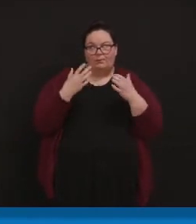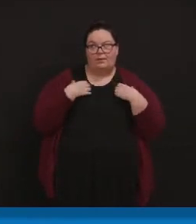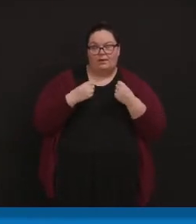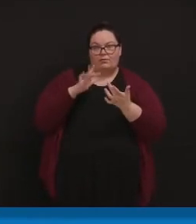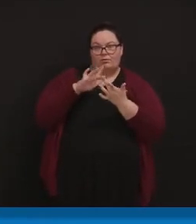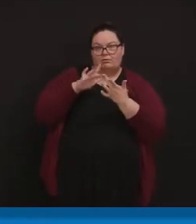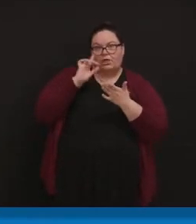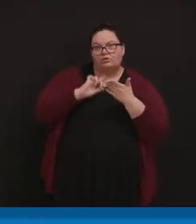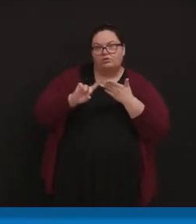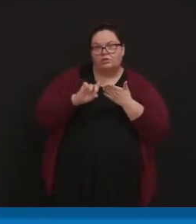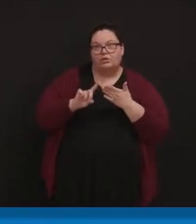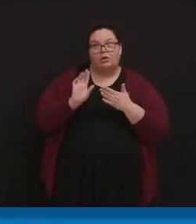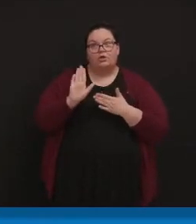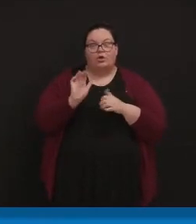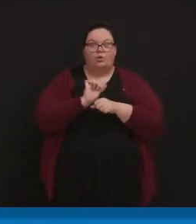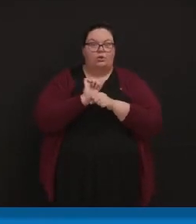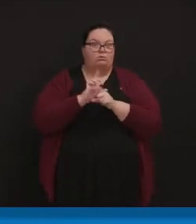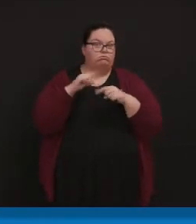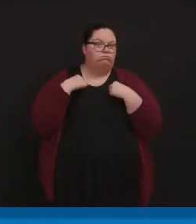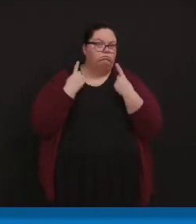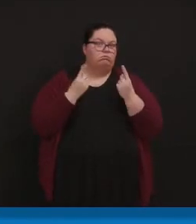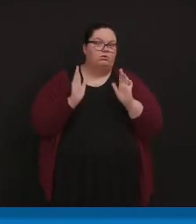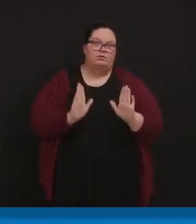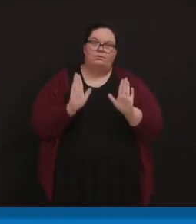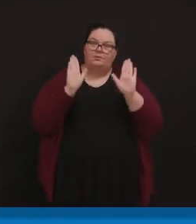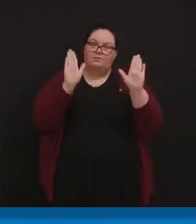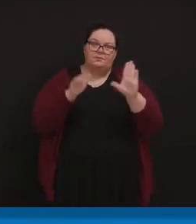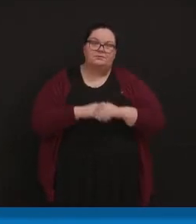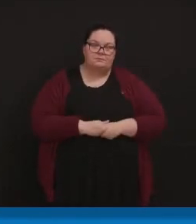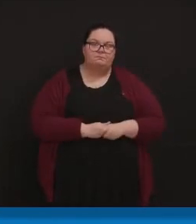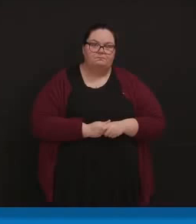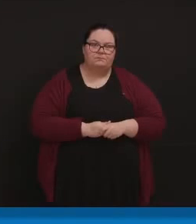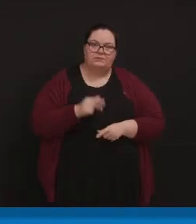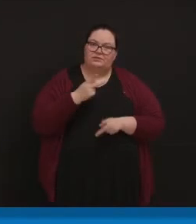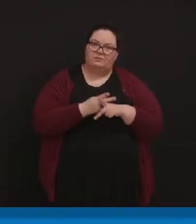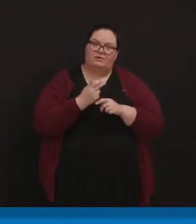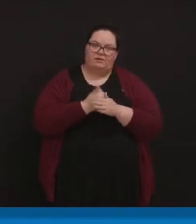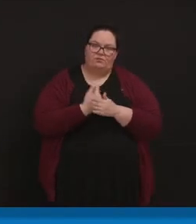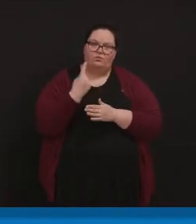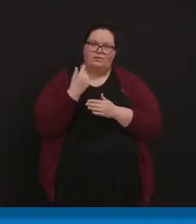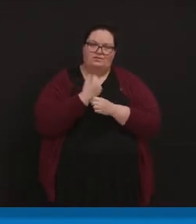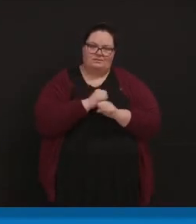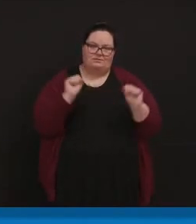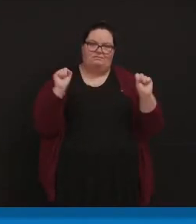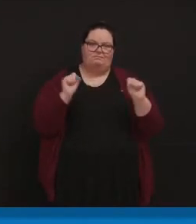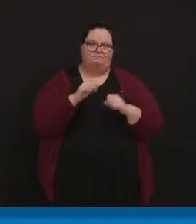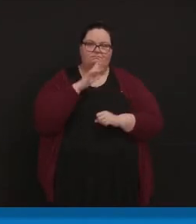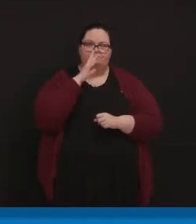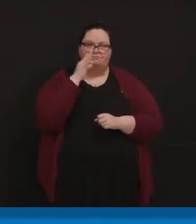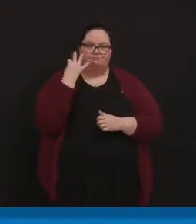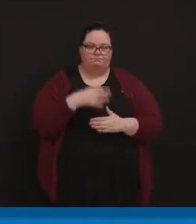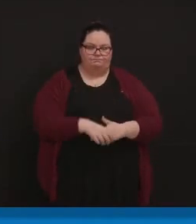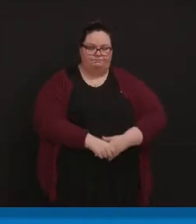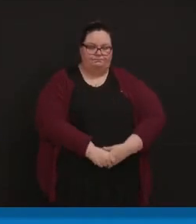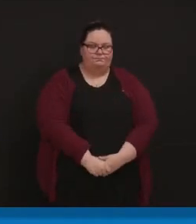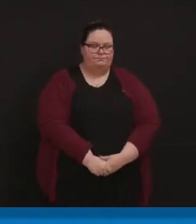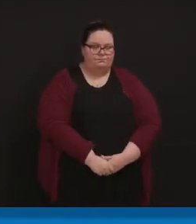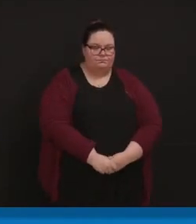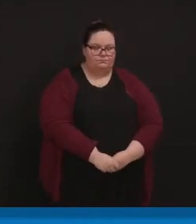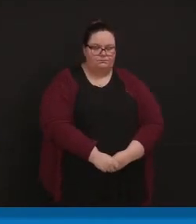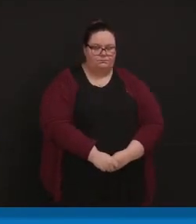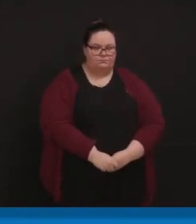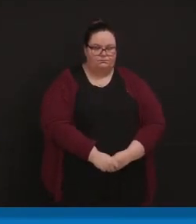contact tracers for their incredible work and their support in keeping all New Brunswickers safe. Au cours des derniers mois, Over the past few